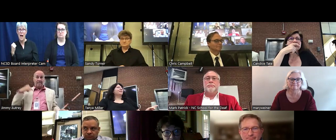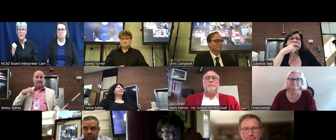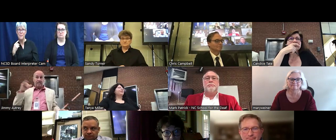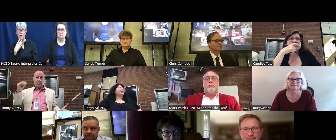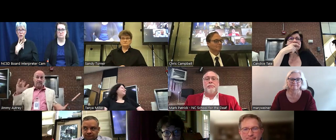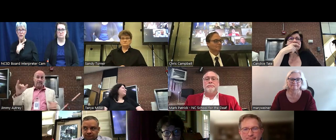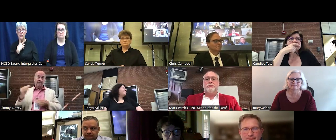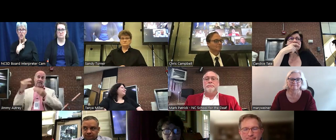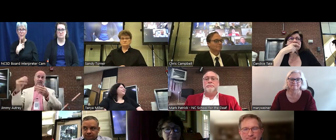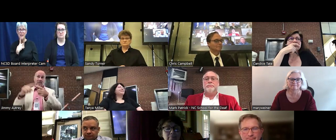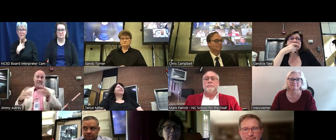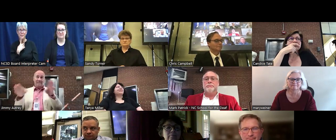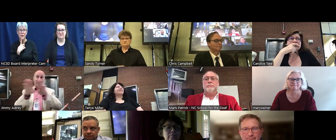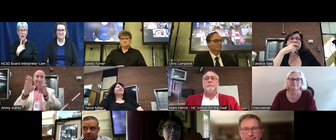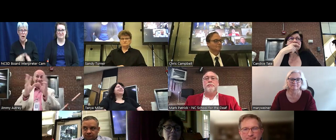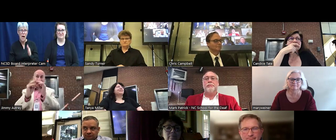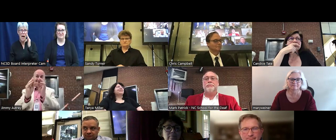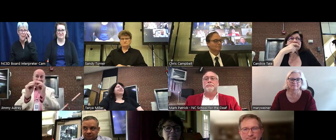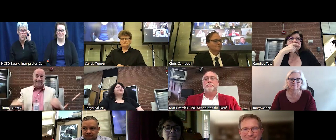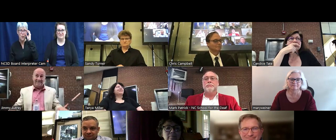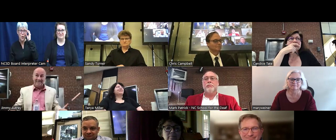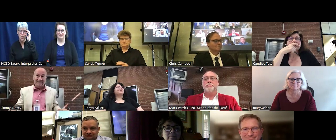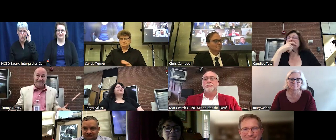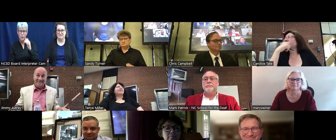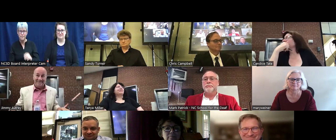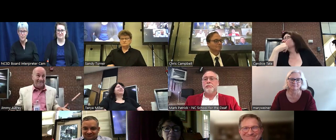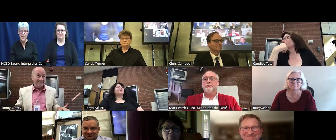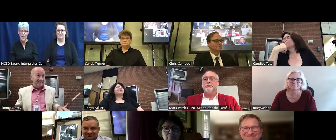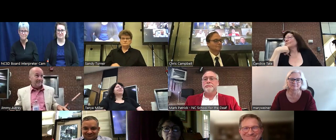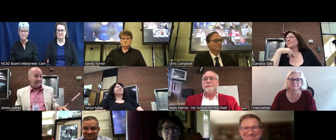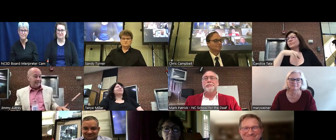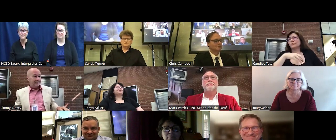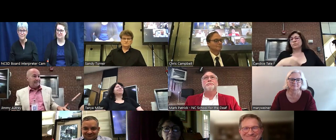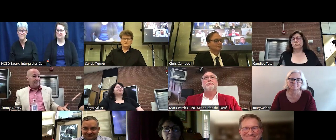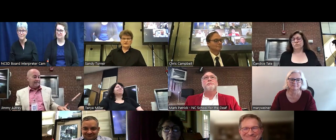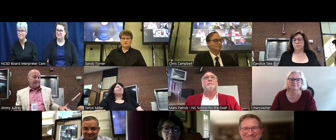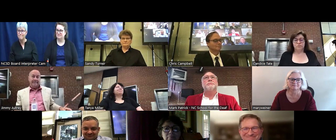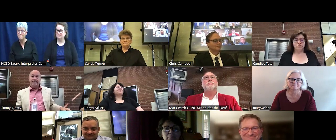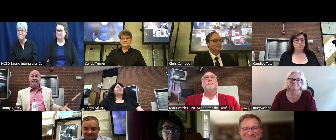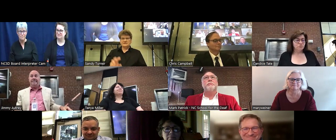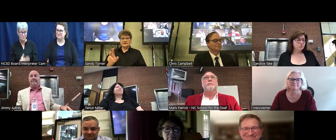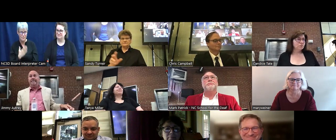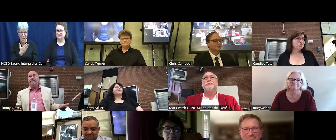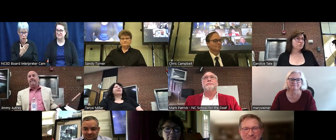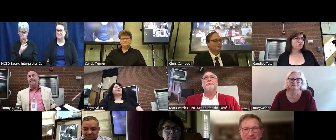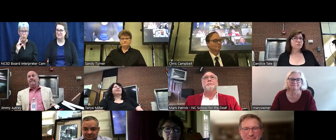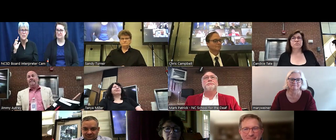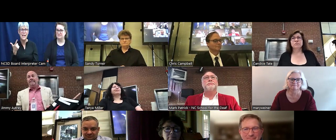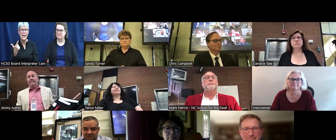I make a motion. This is Jimmy. I move we adjourn the meeting. Thank you. Second.